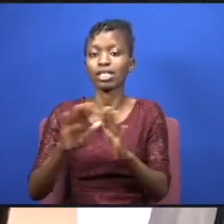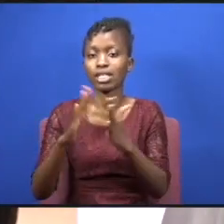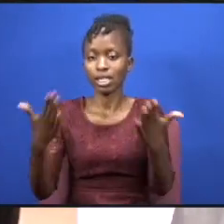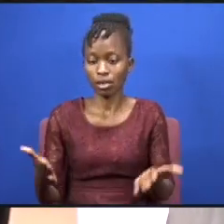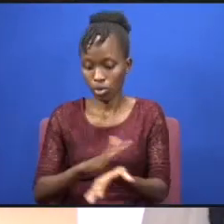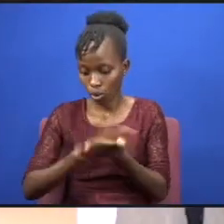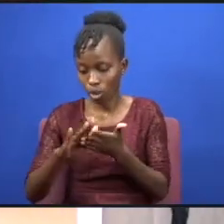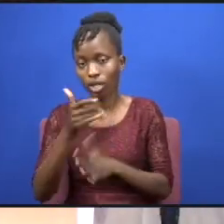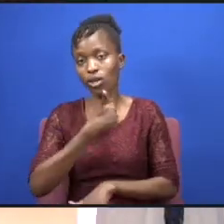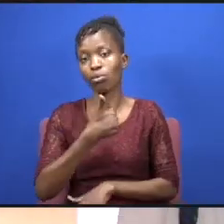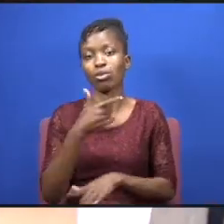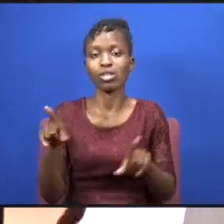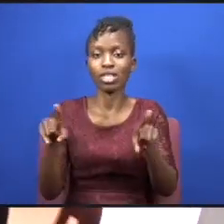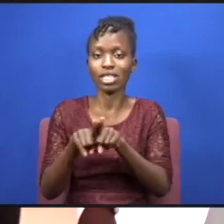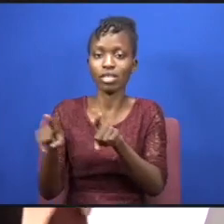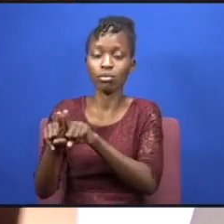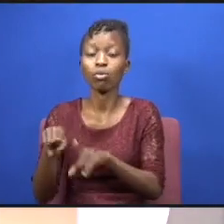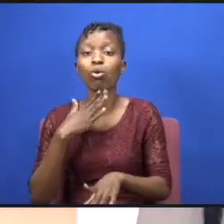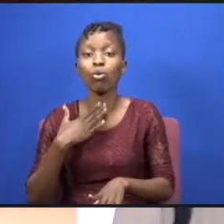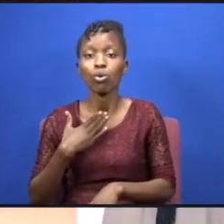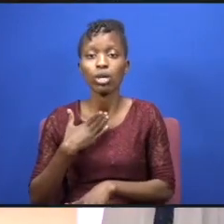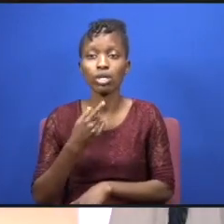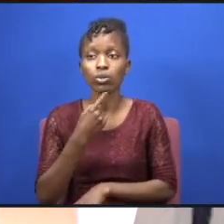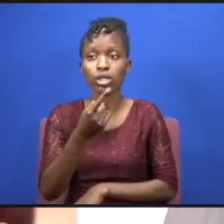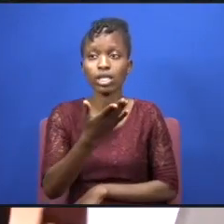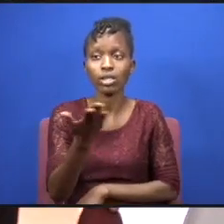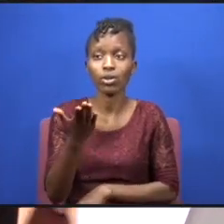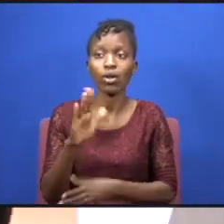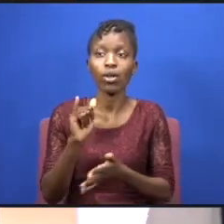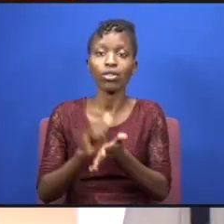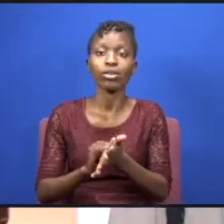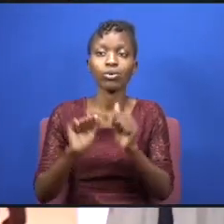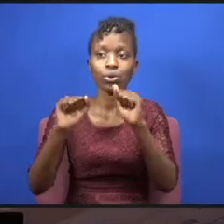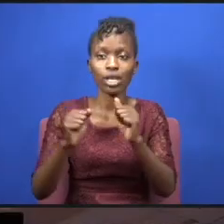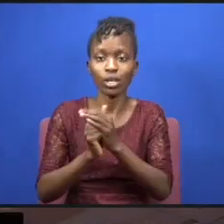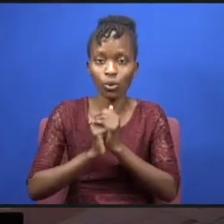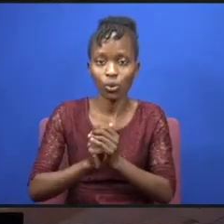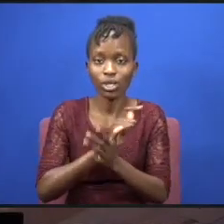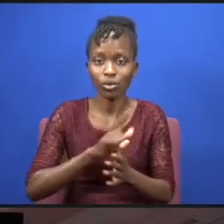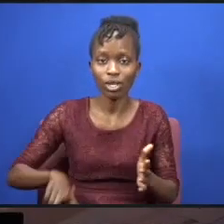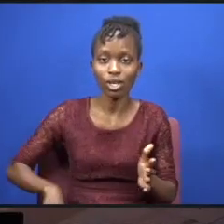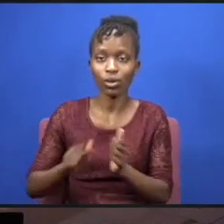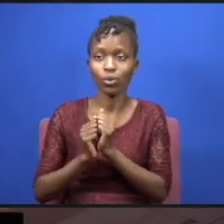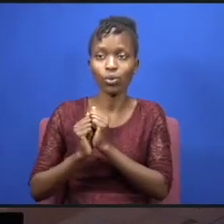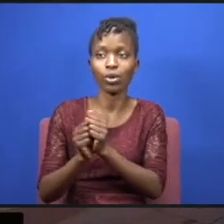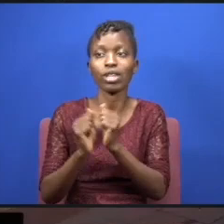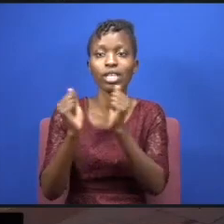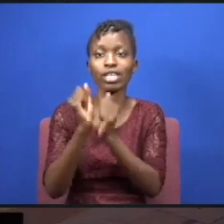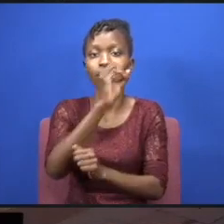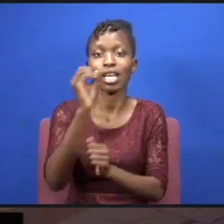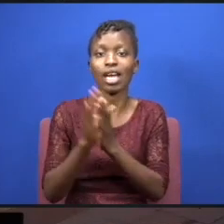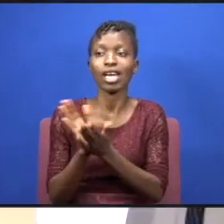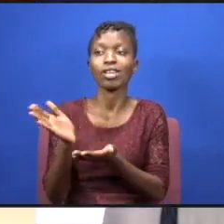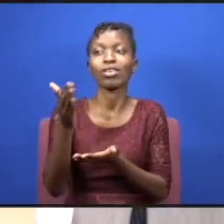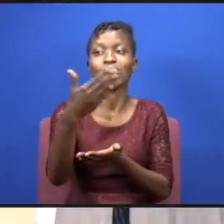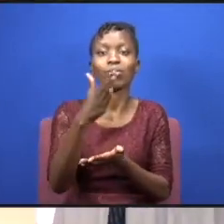Communion. We also want to let you know that you can worship the Lord with your tithes and with your giving, and that